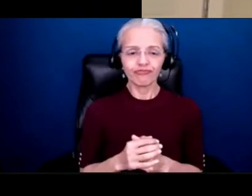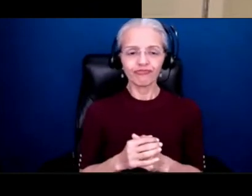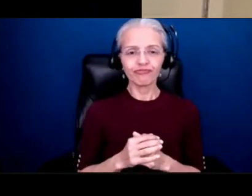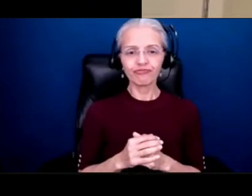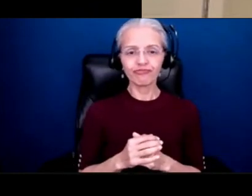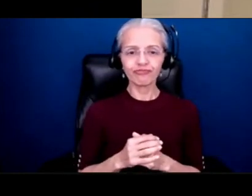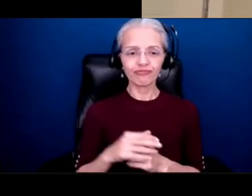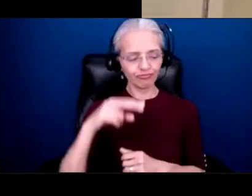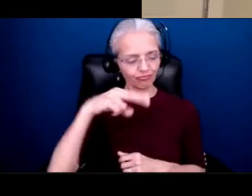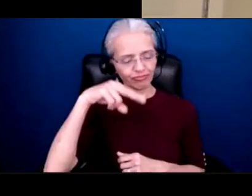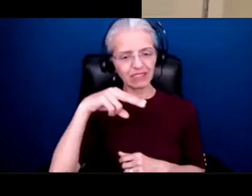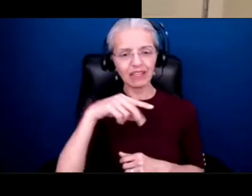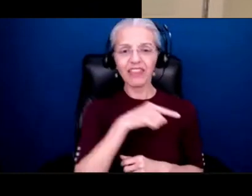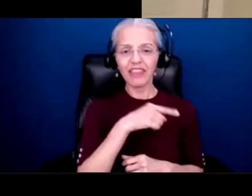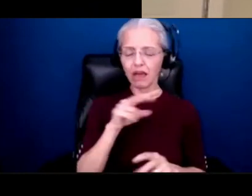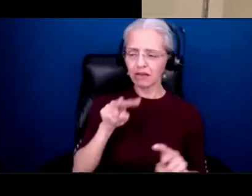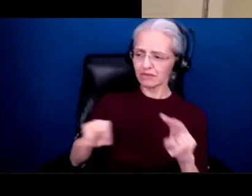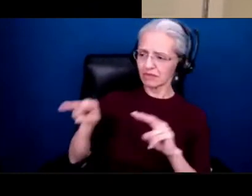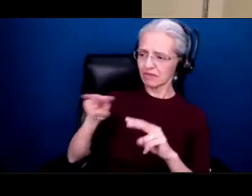policies are structured, the way